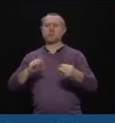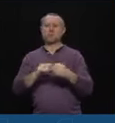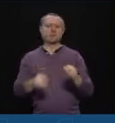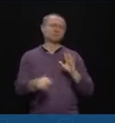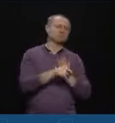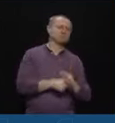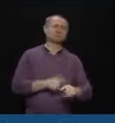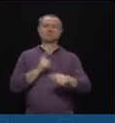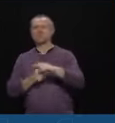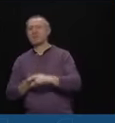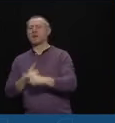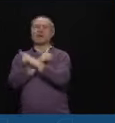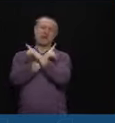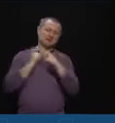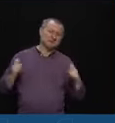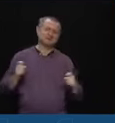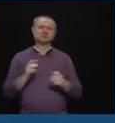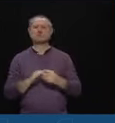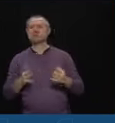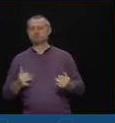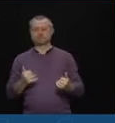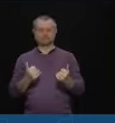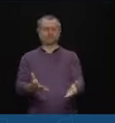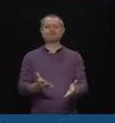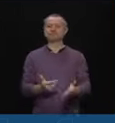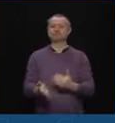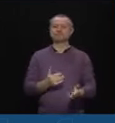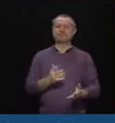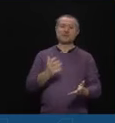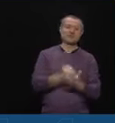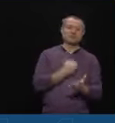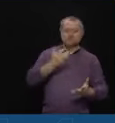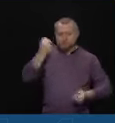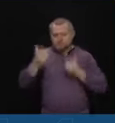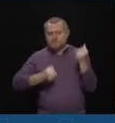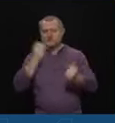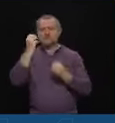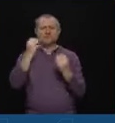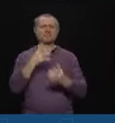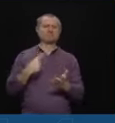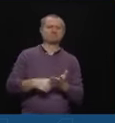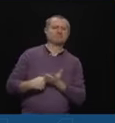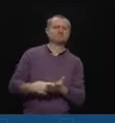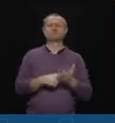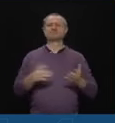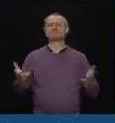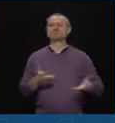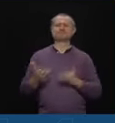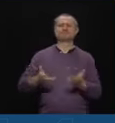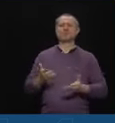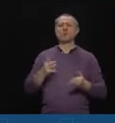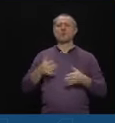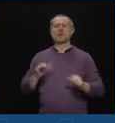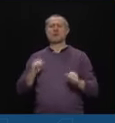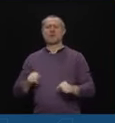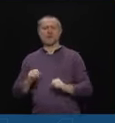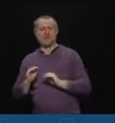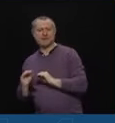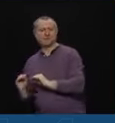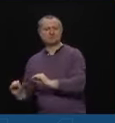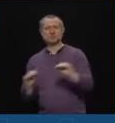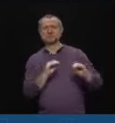the accomplishments. And talk about that in a way that'll be educational and people understand this. And so I'm really proud that I'll be announcing